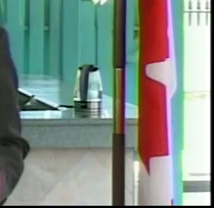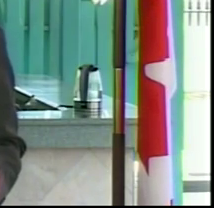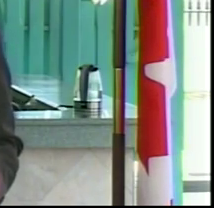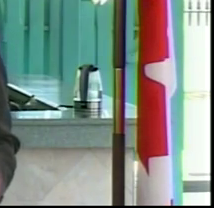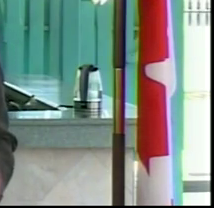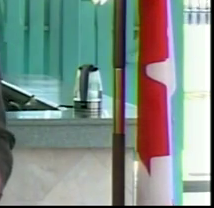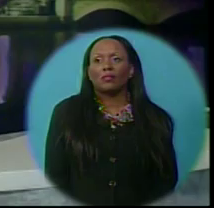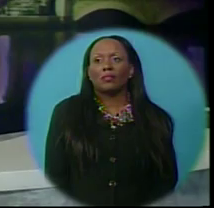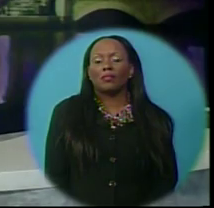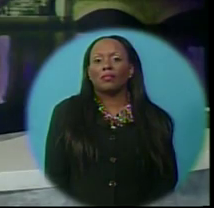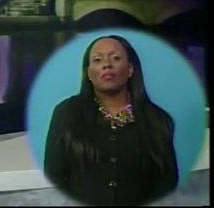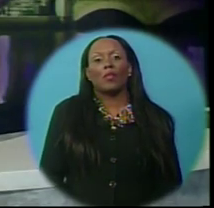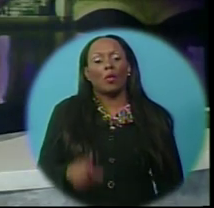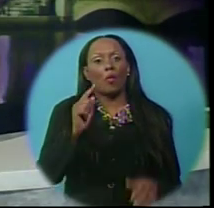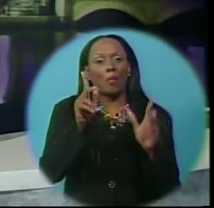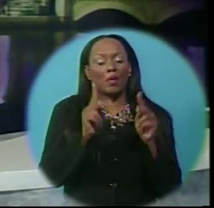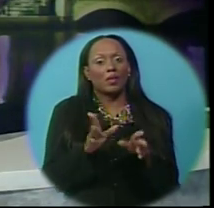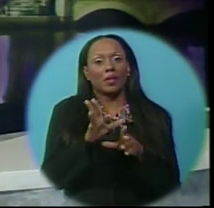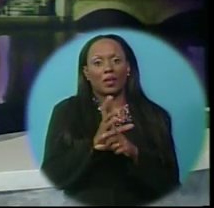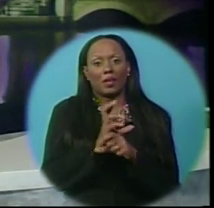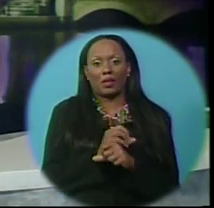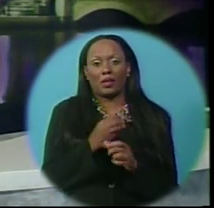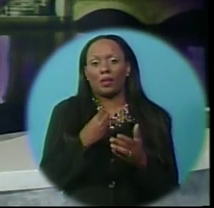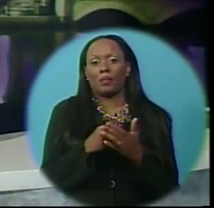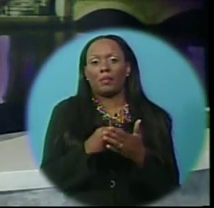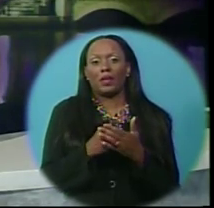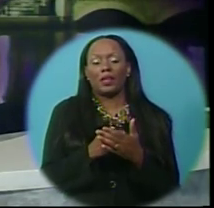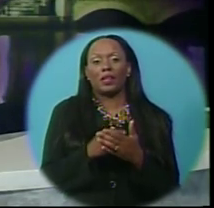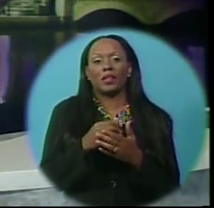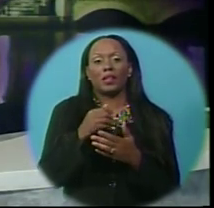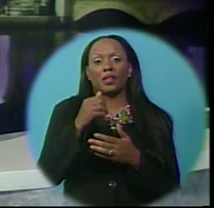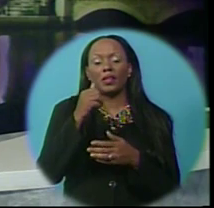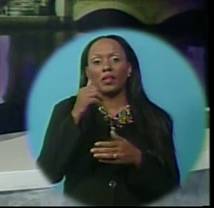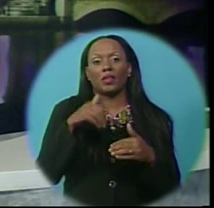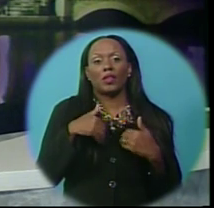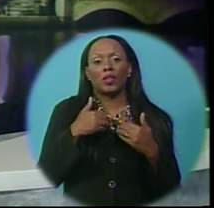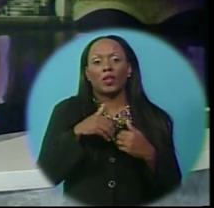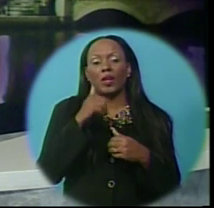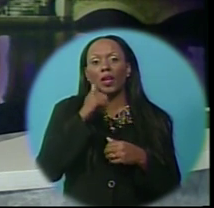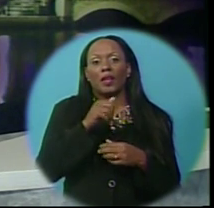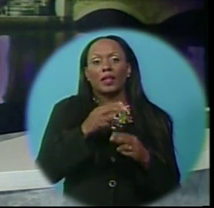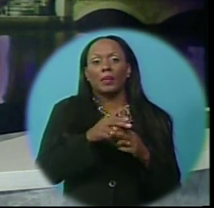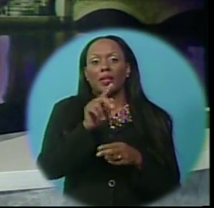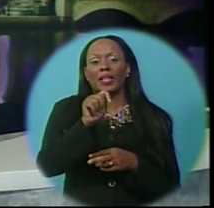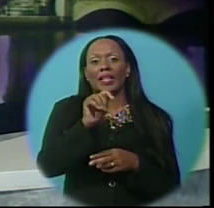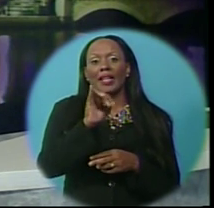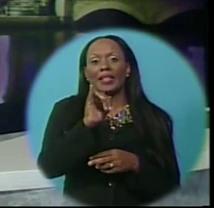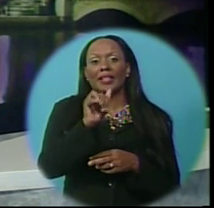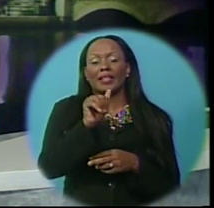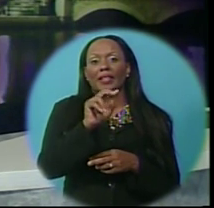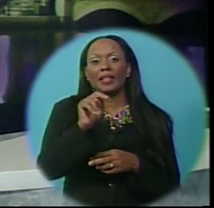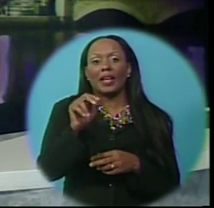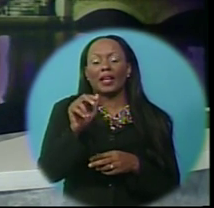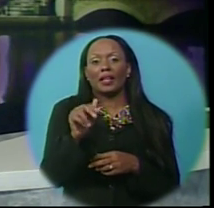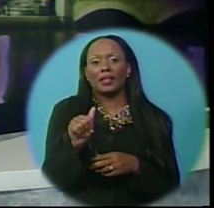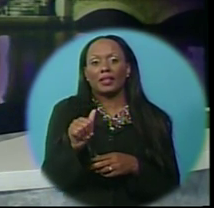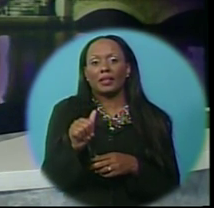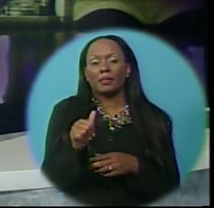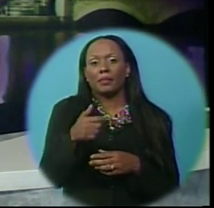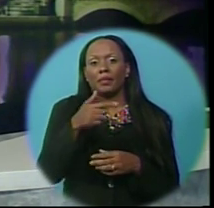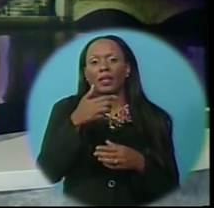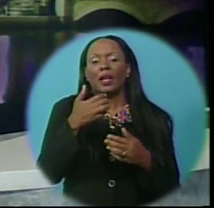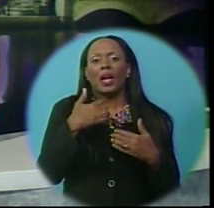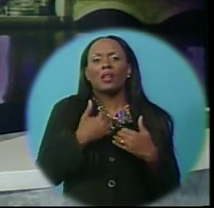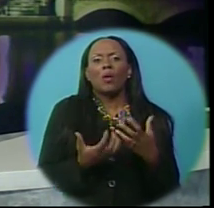for it. Indirect beneficiaries of the club's contributions include young Tiana, who received much-needed